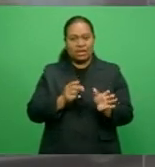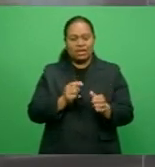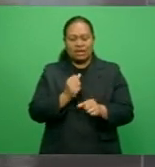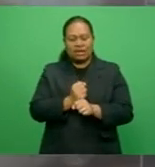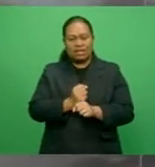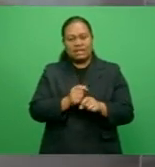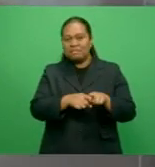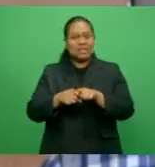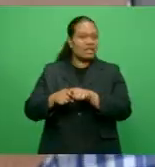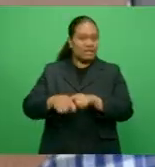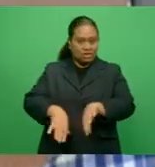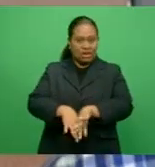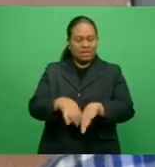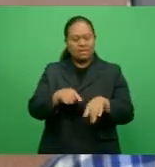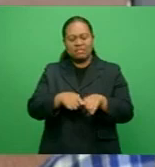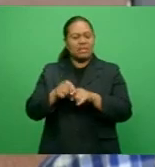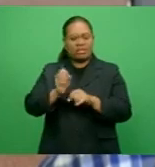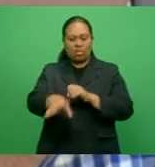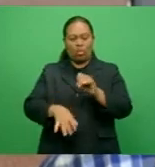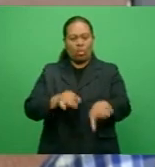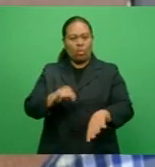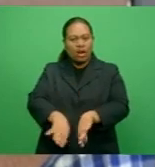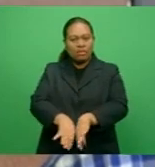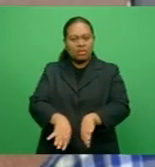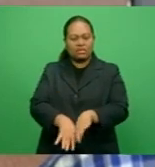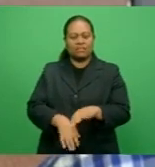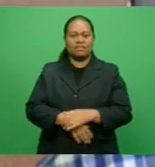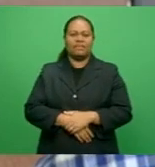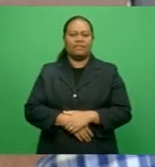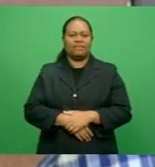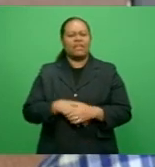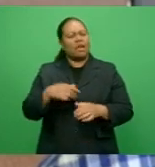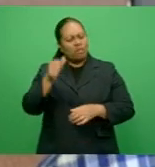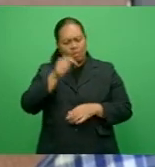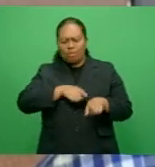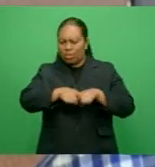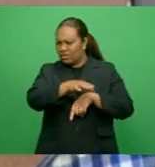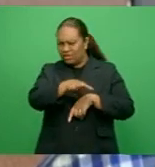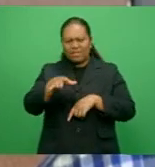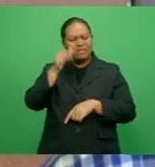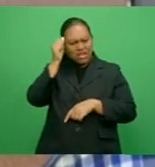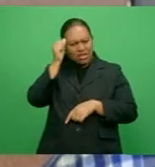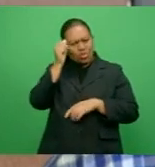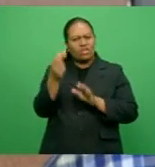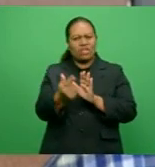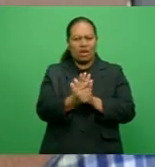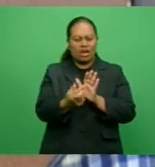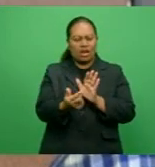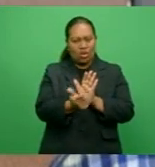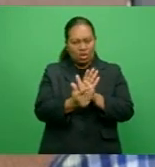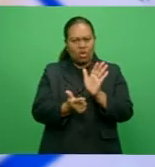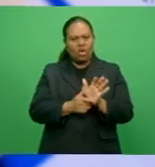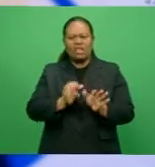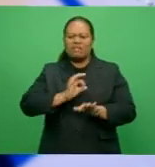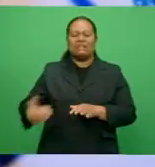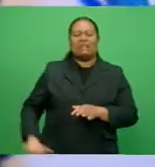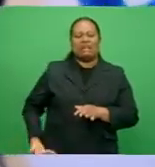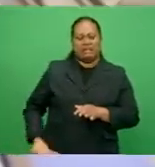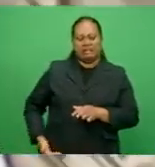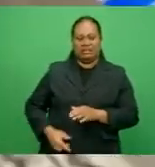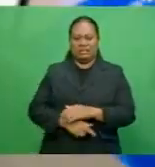they ignore it. Most of them are aware of the laws, but I think they are just lazy to put their rubbish properly.